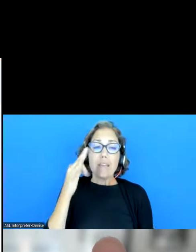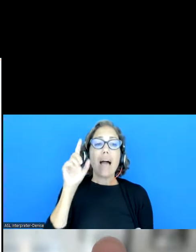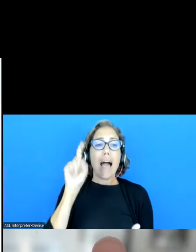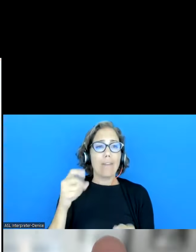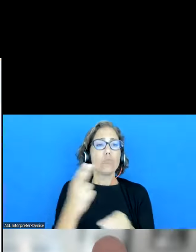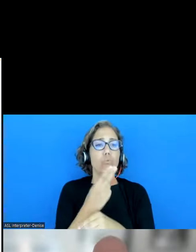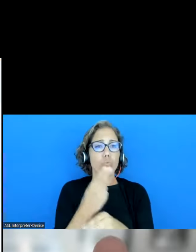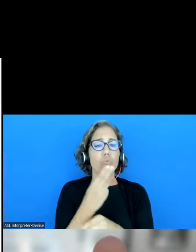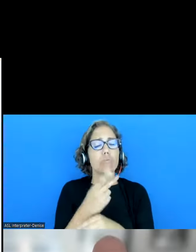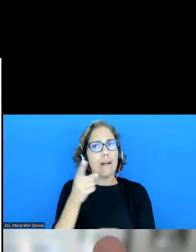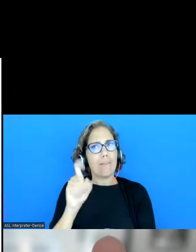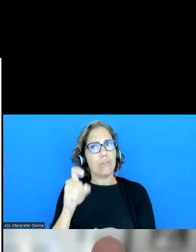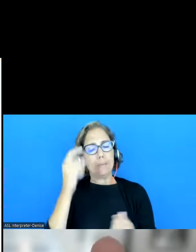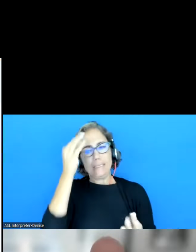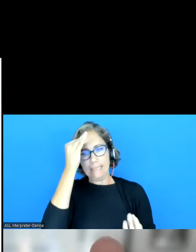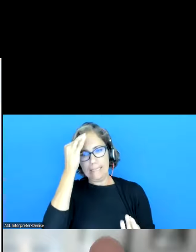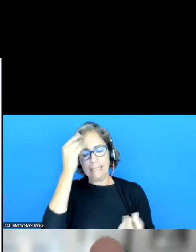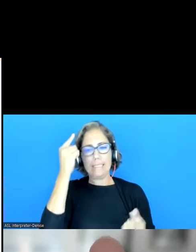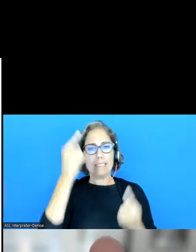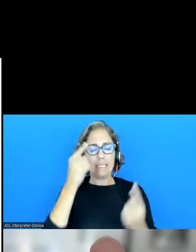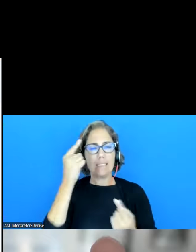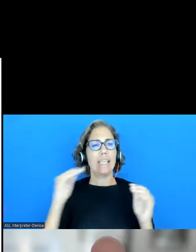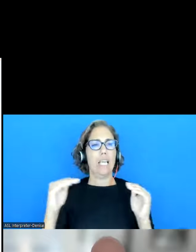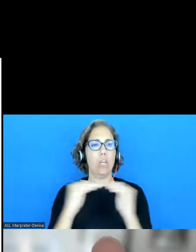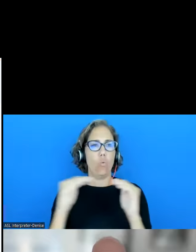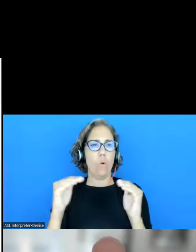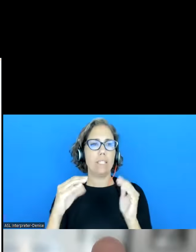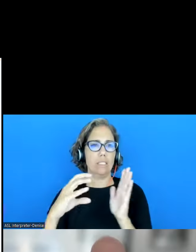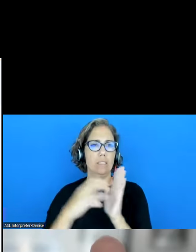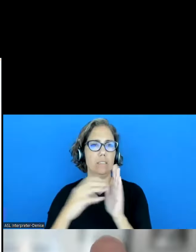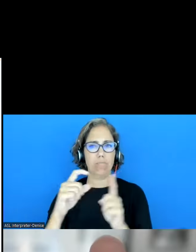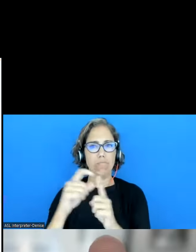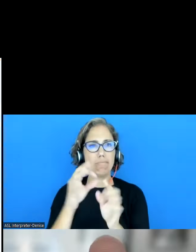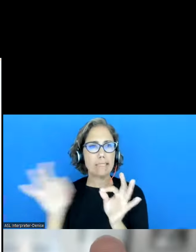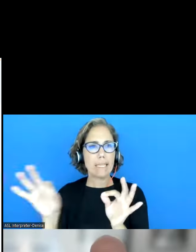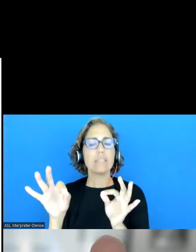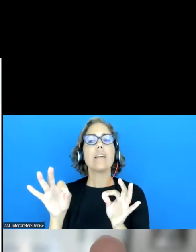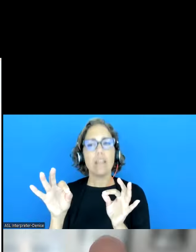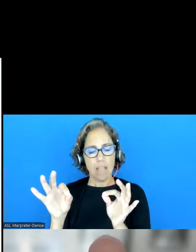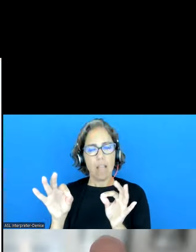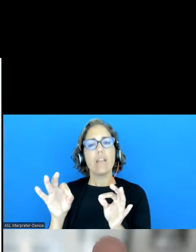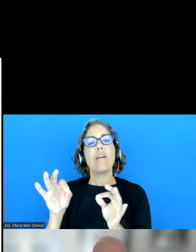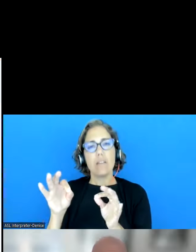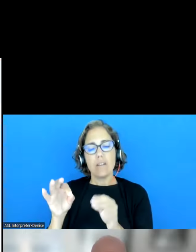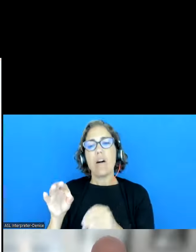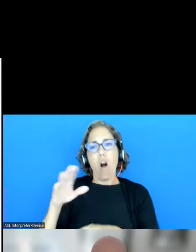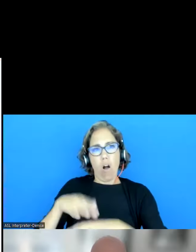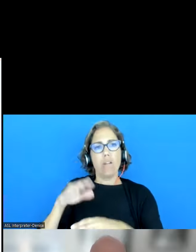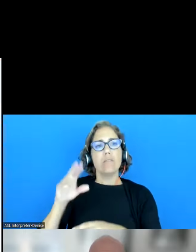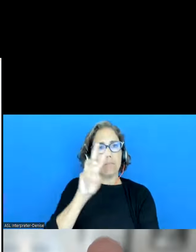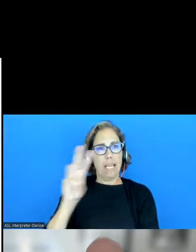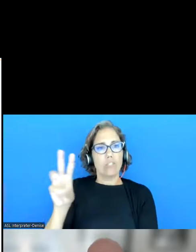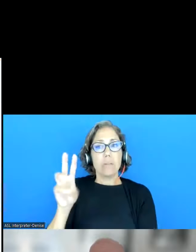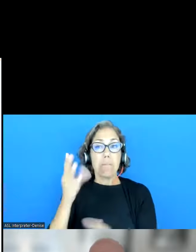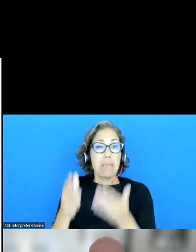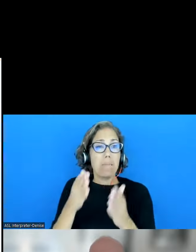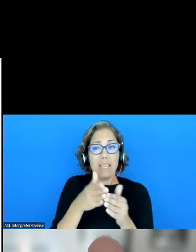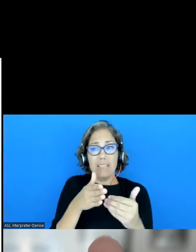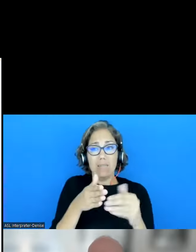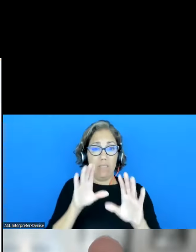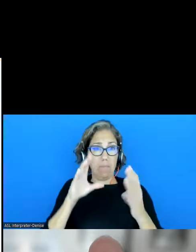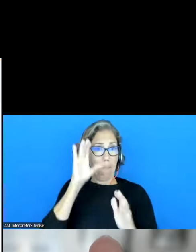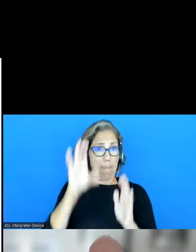must also consider making sure that there's equivalent text available as live text on the page itself, so adjacent to the image, or